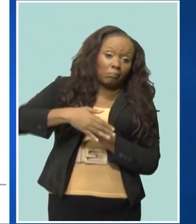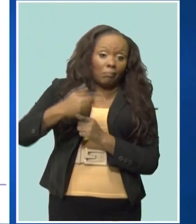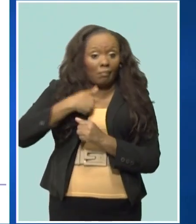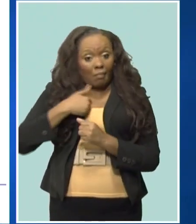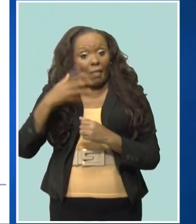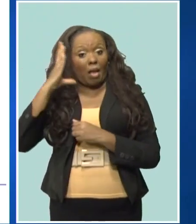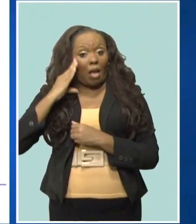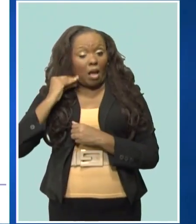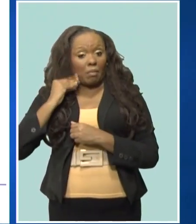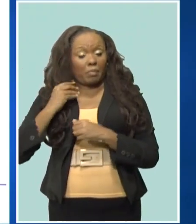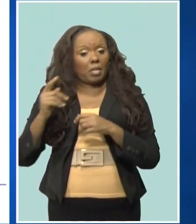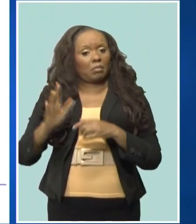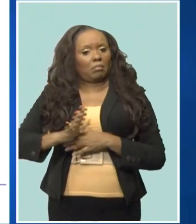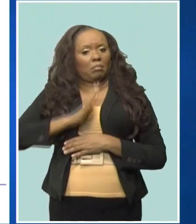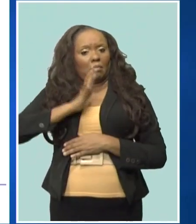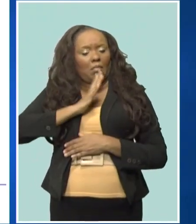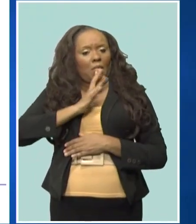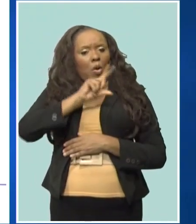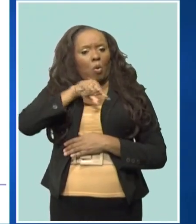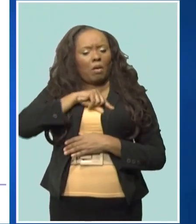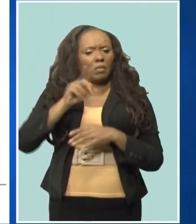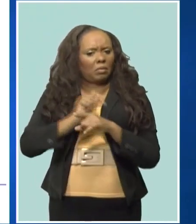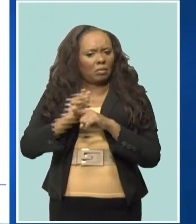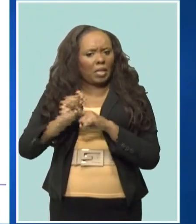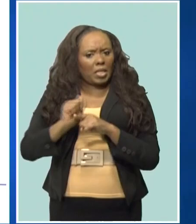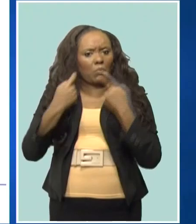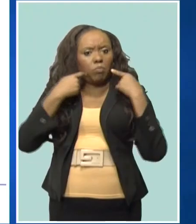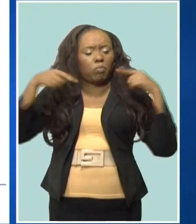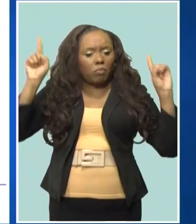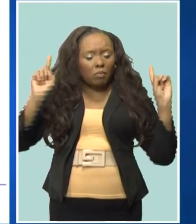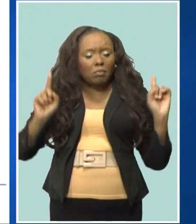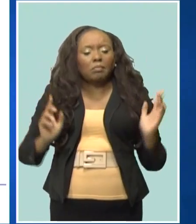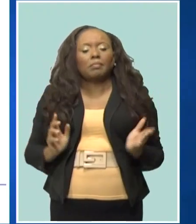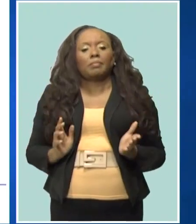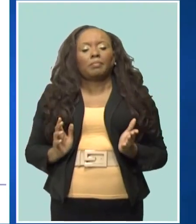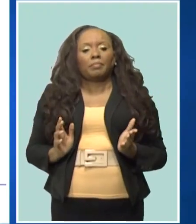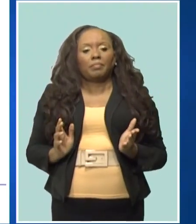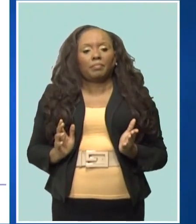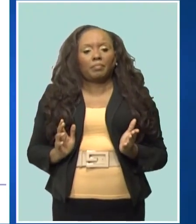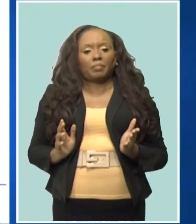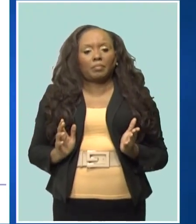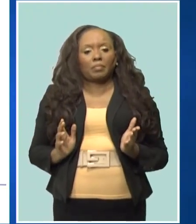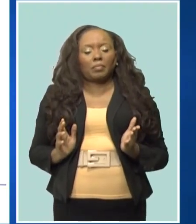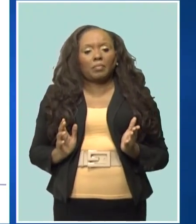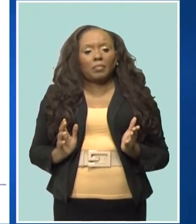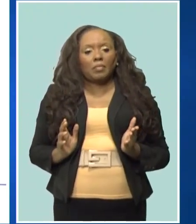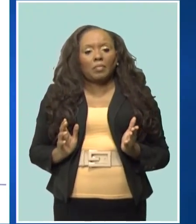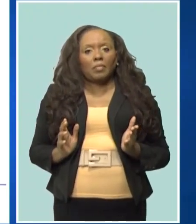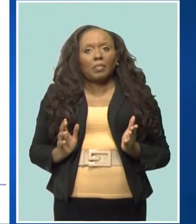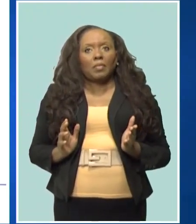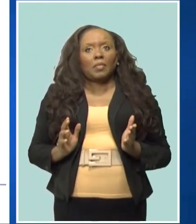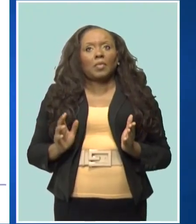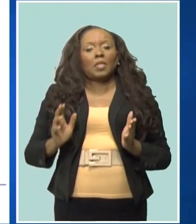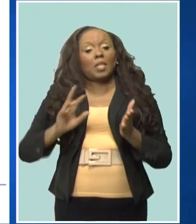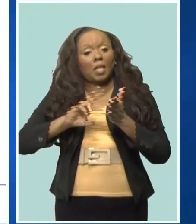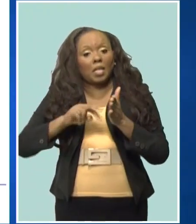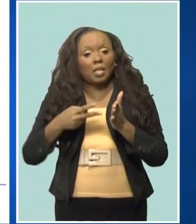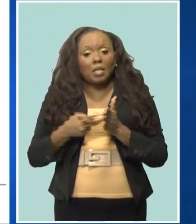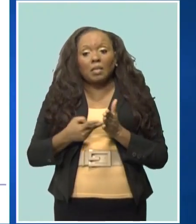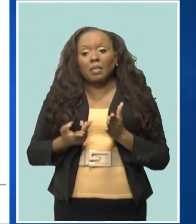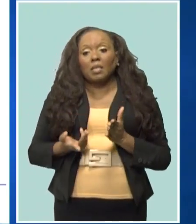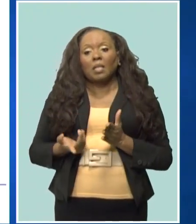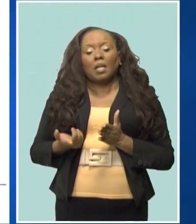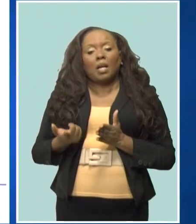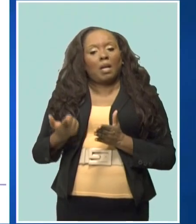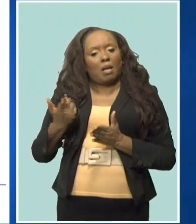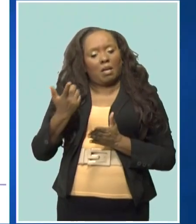training and we have reached the other end, then it means that instead of charging you $15, I can charge you an